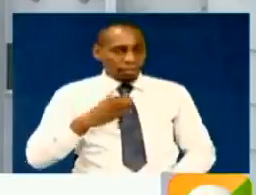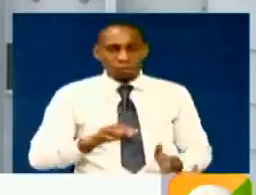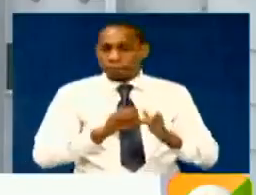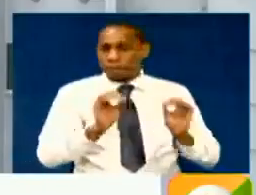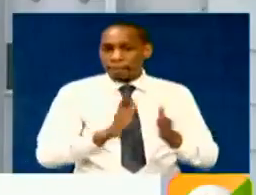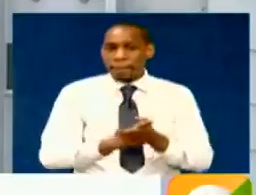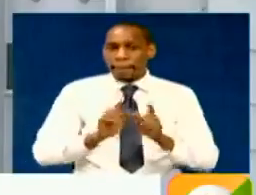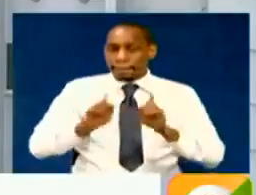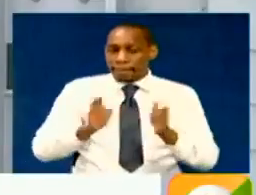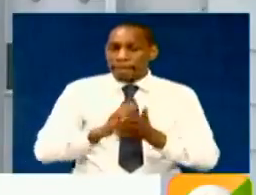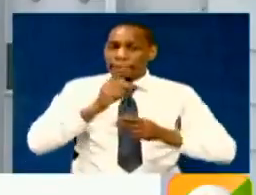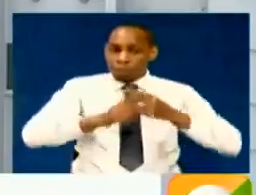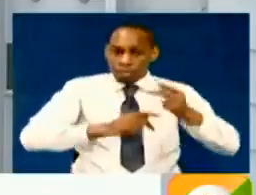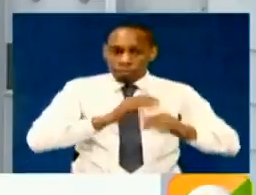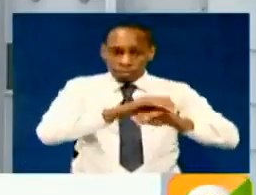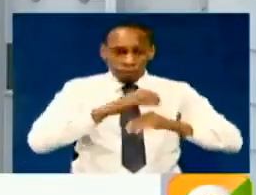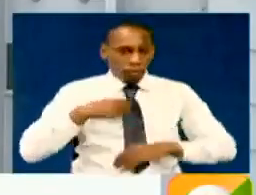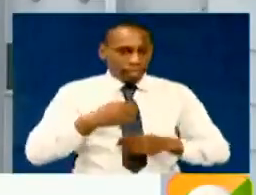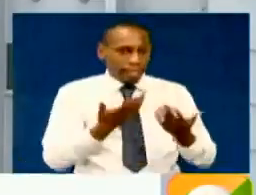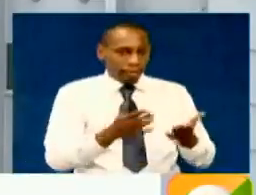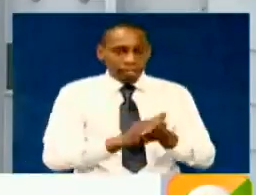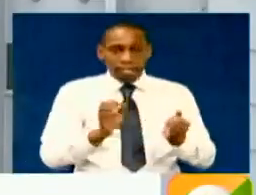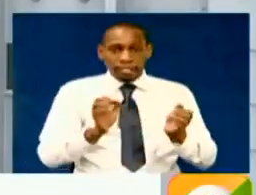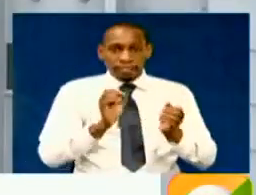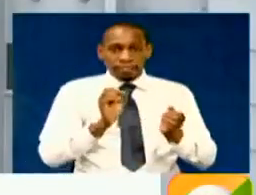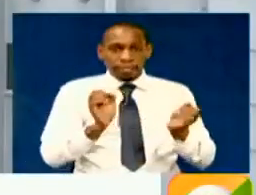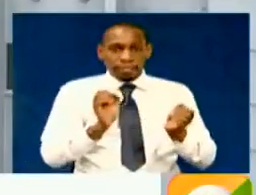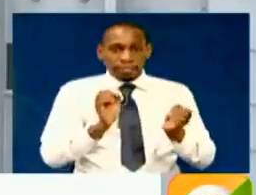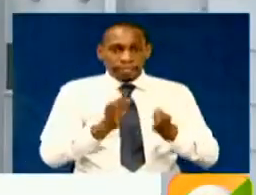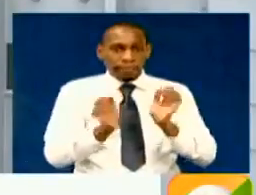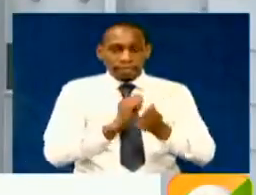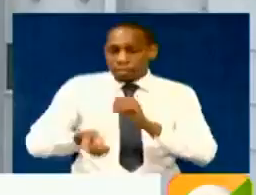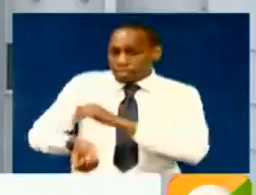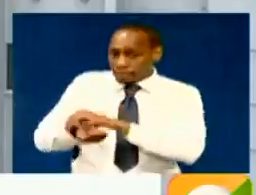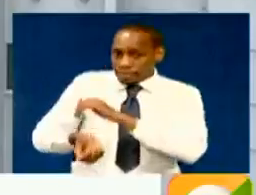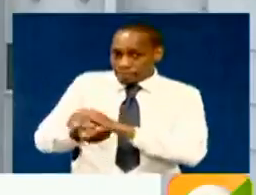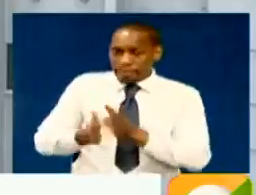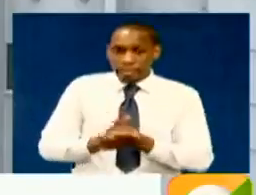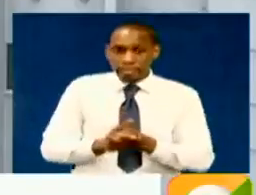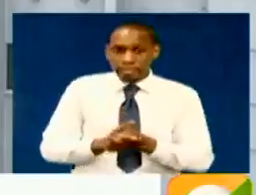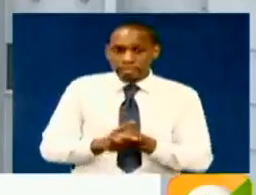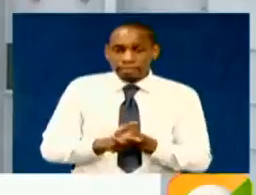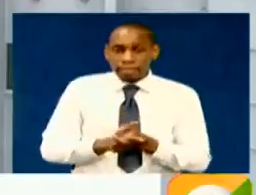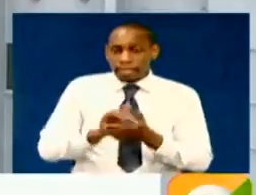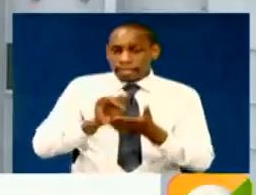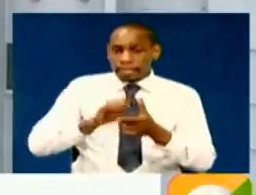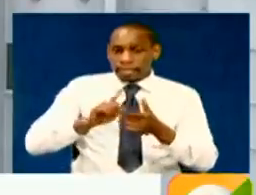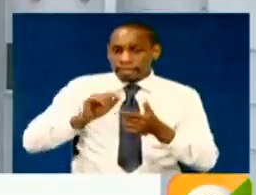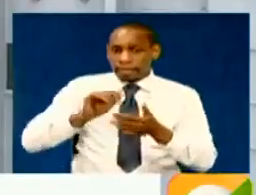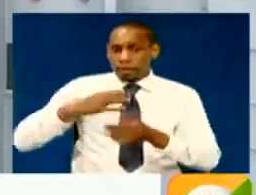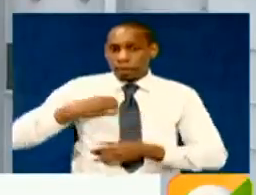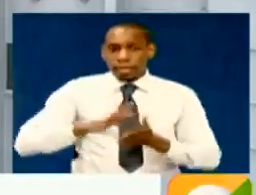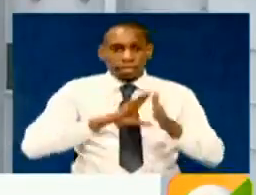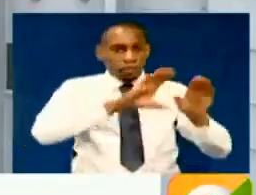issue. It is how you acquired that wealth. If you cannot explain it and it was not through legal or honest means, then that wealth